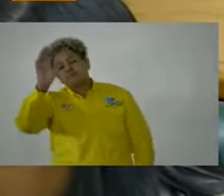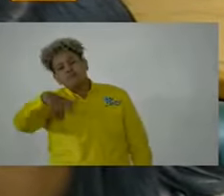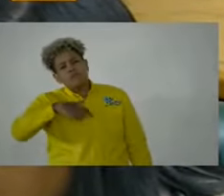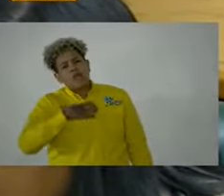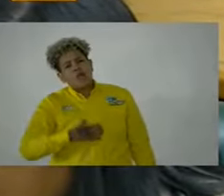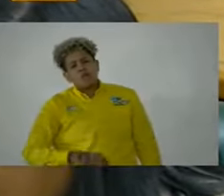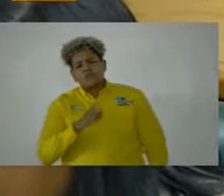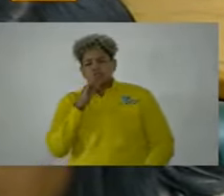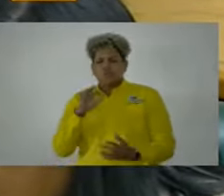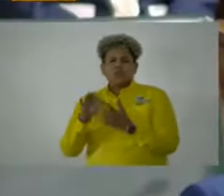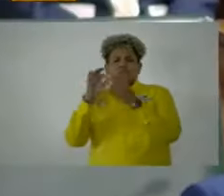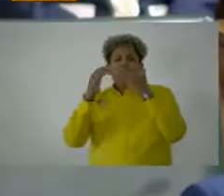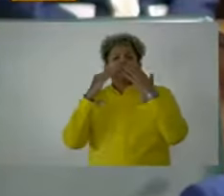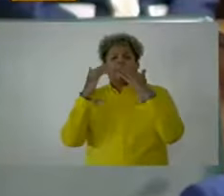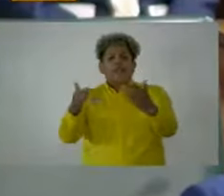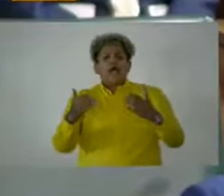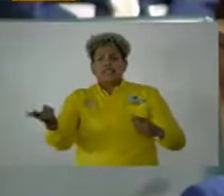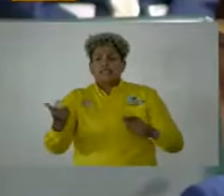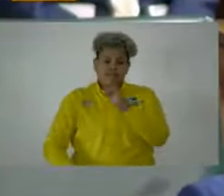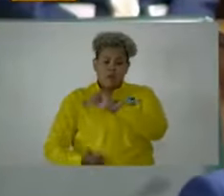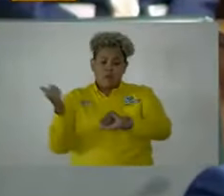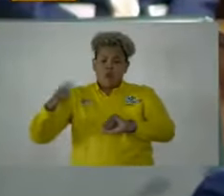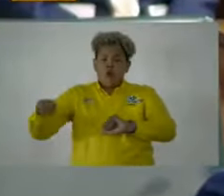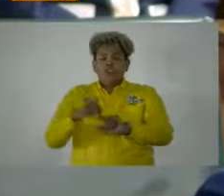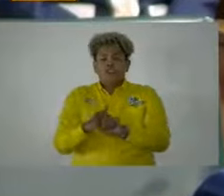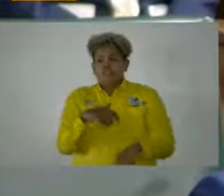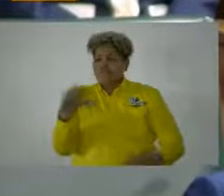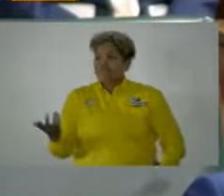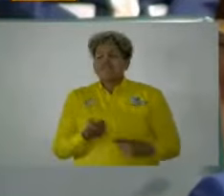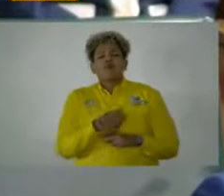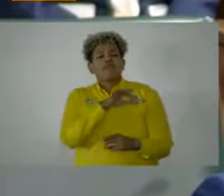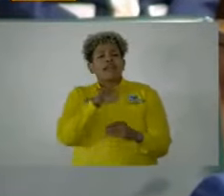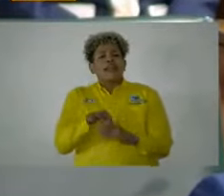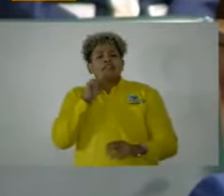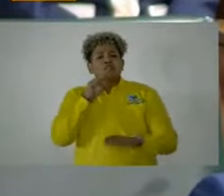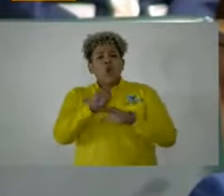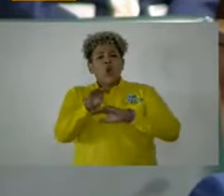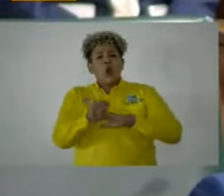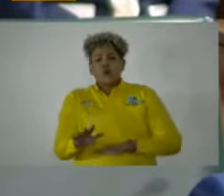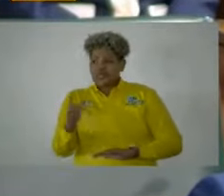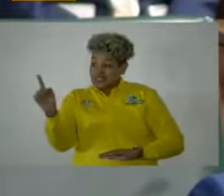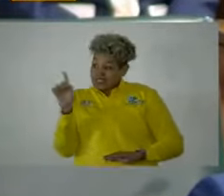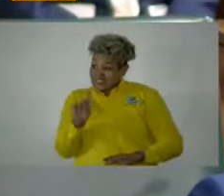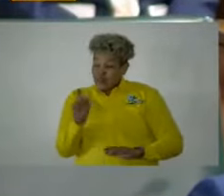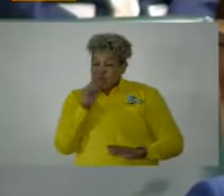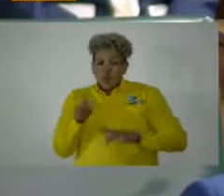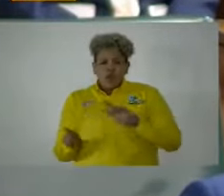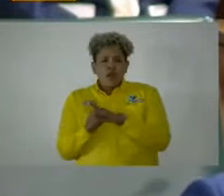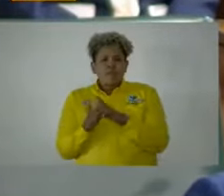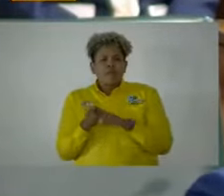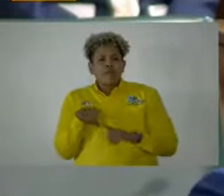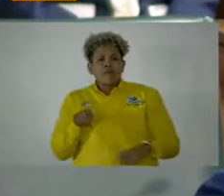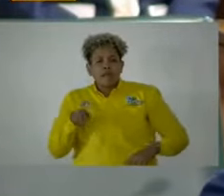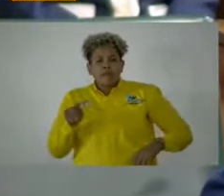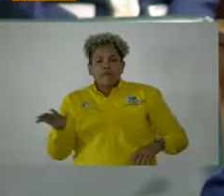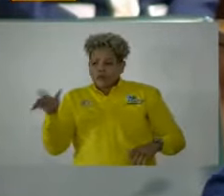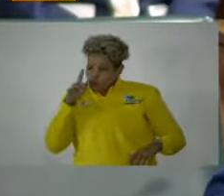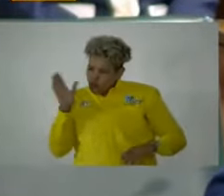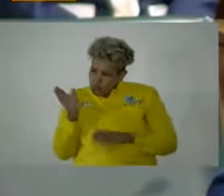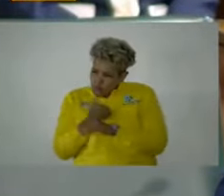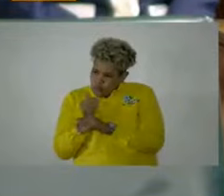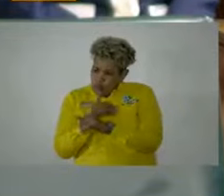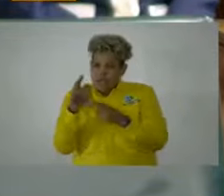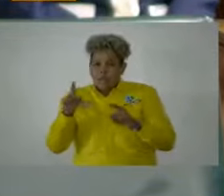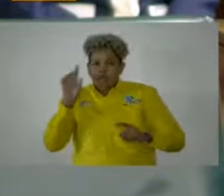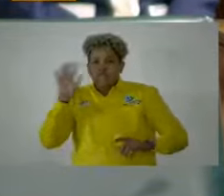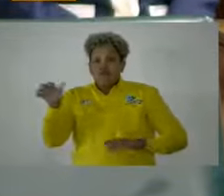I wish to especially thank the majority of elected councillors who come from the People's National Party